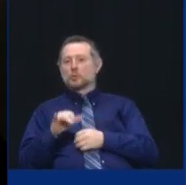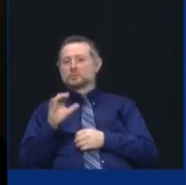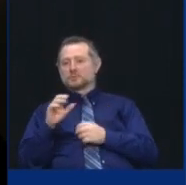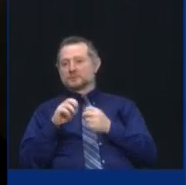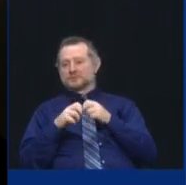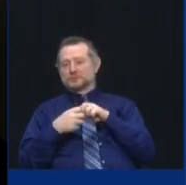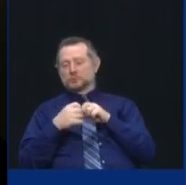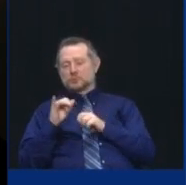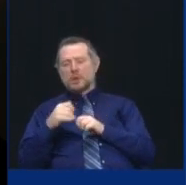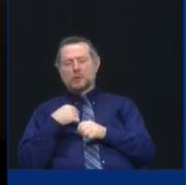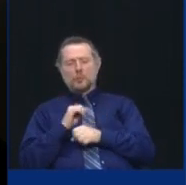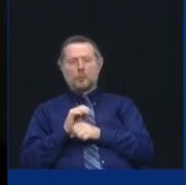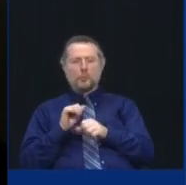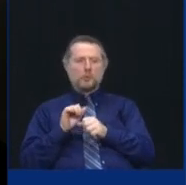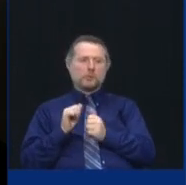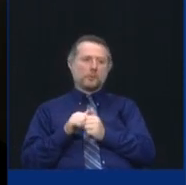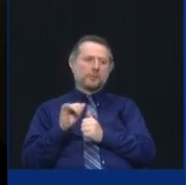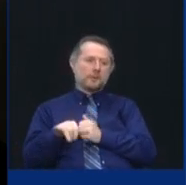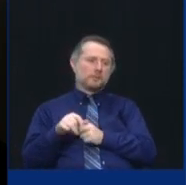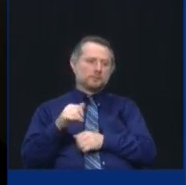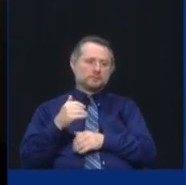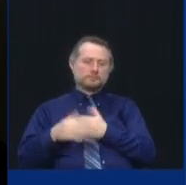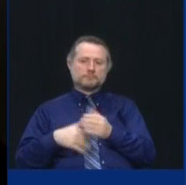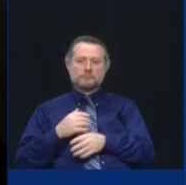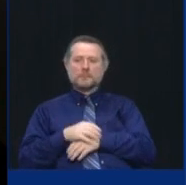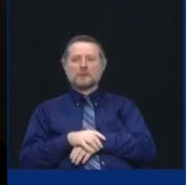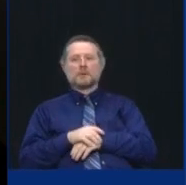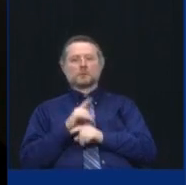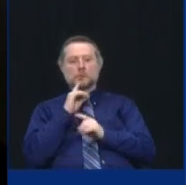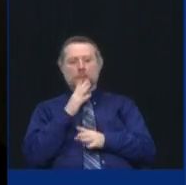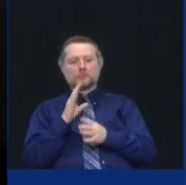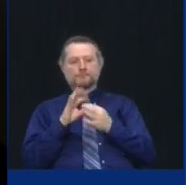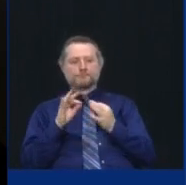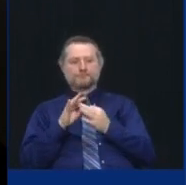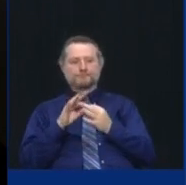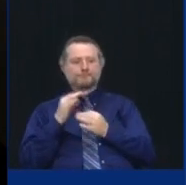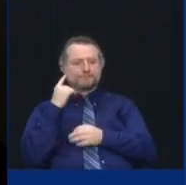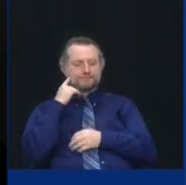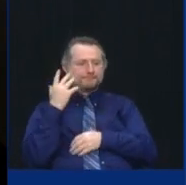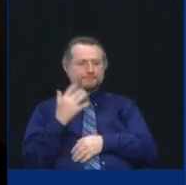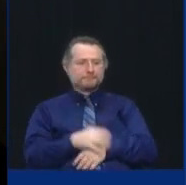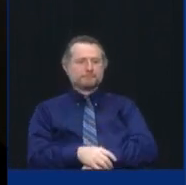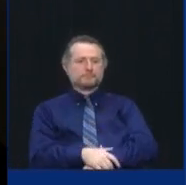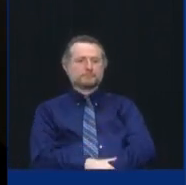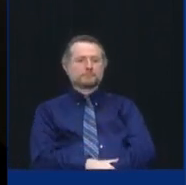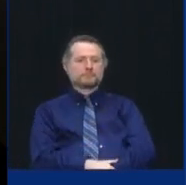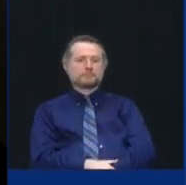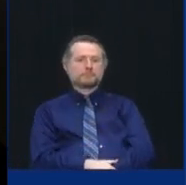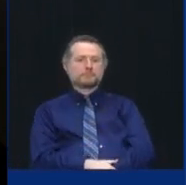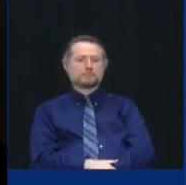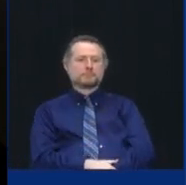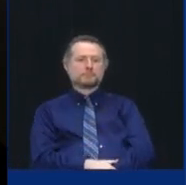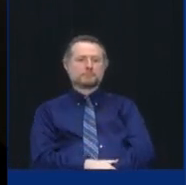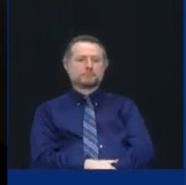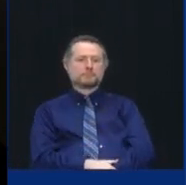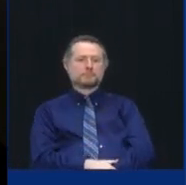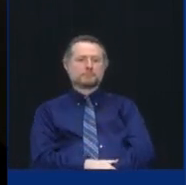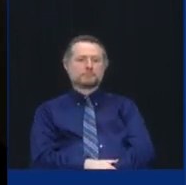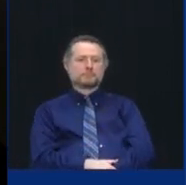it. My governor, that's a private program that stops May 22nd, right? For pop-ups in the subway station.